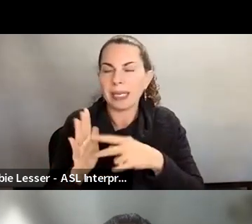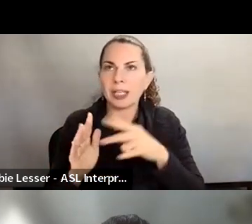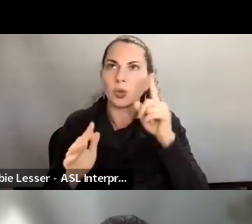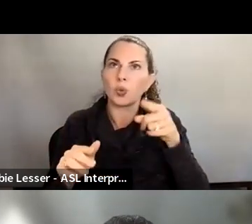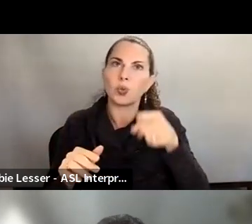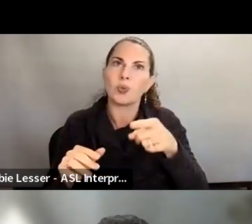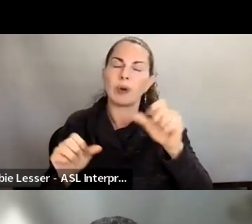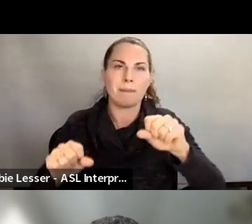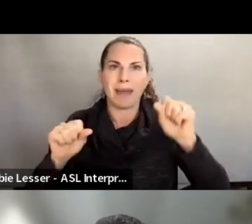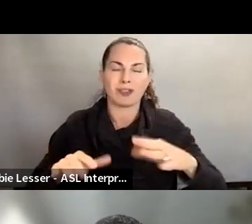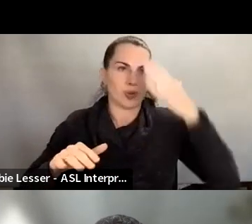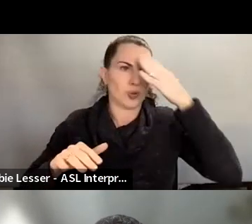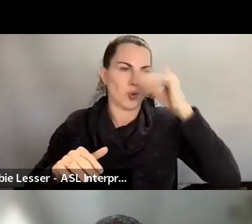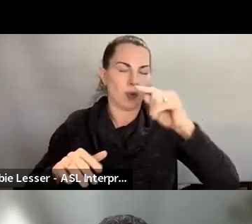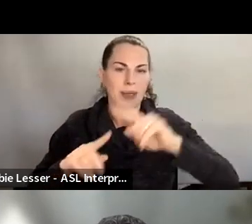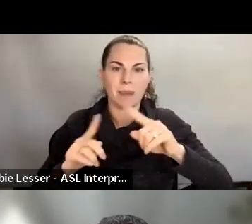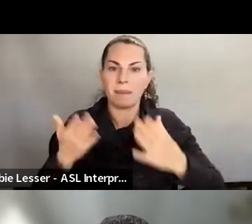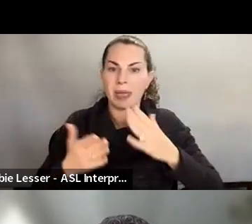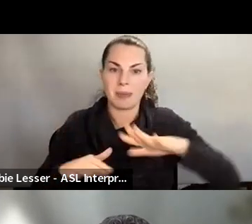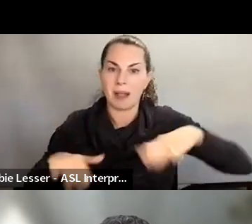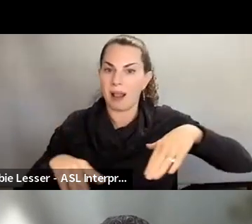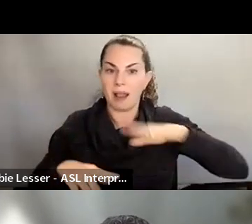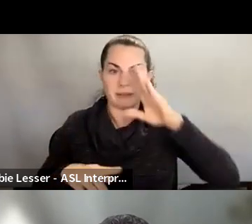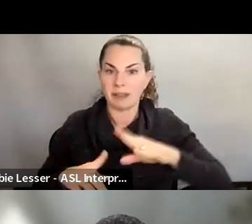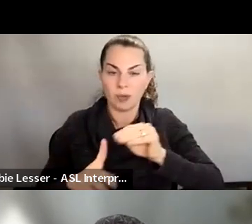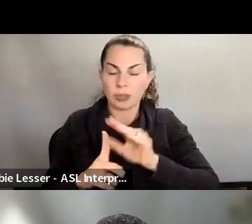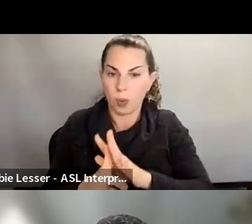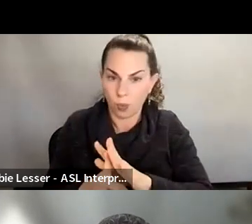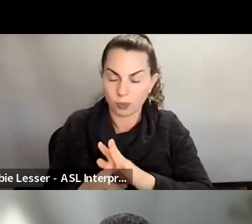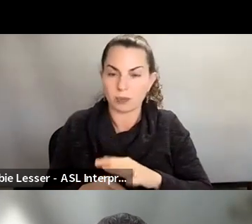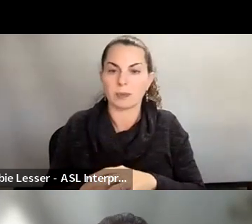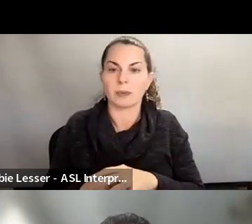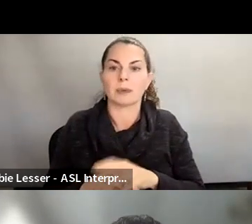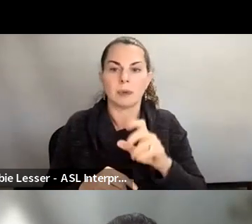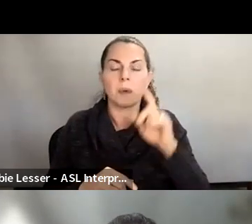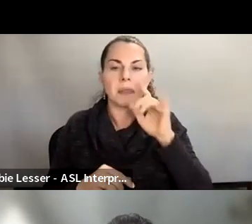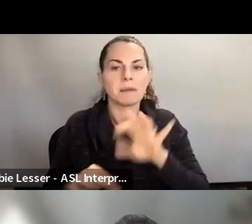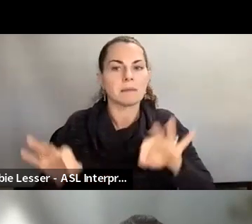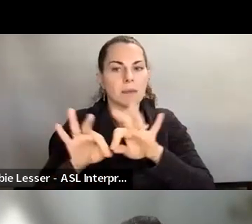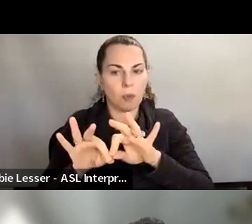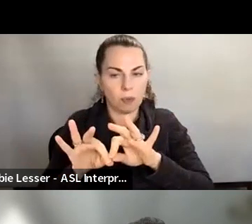had an exposure. So Carla's the first time to hear about it in that one meeting, that one time. And I think that's significant